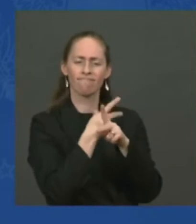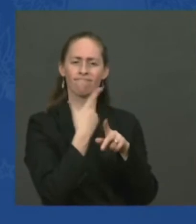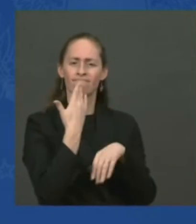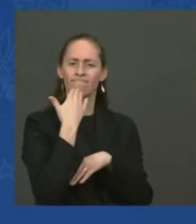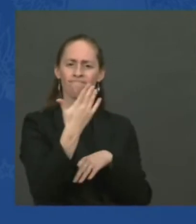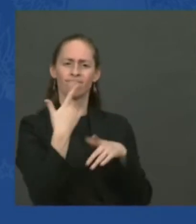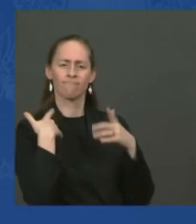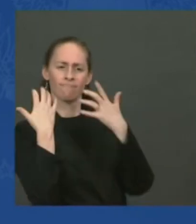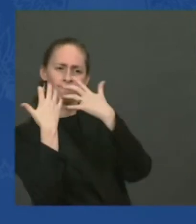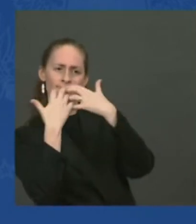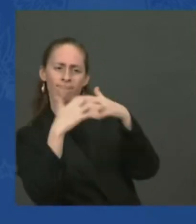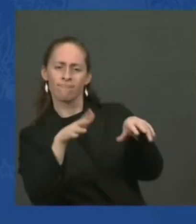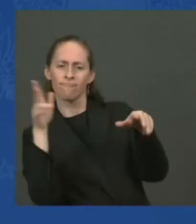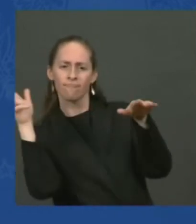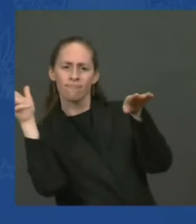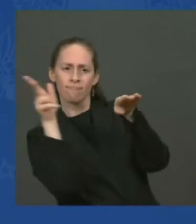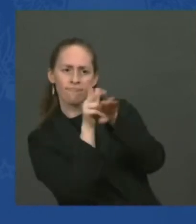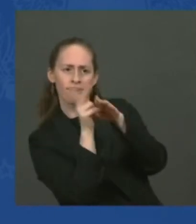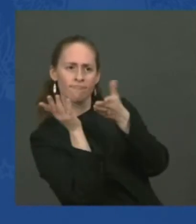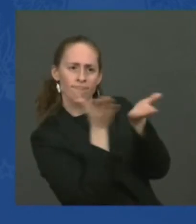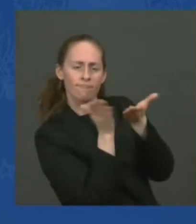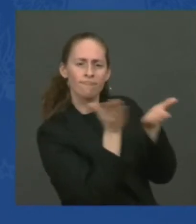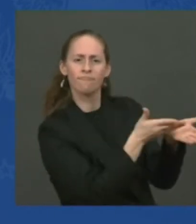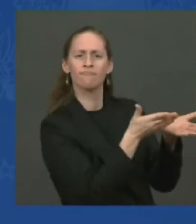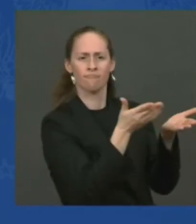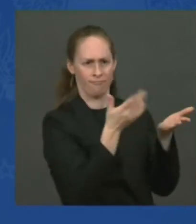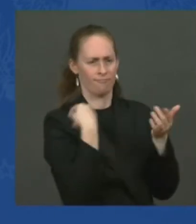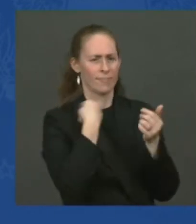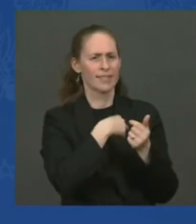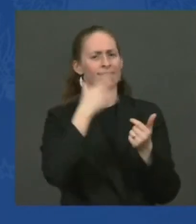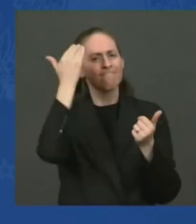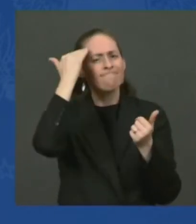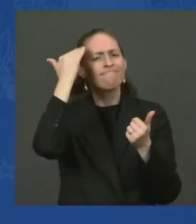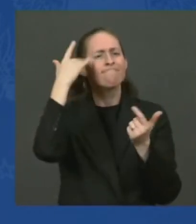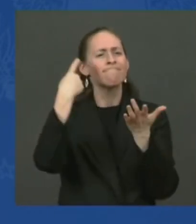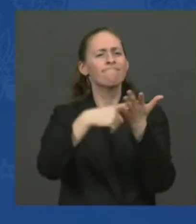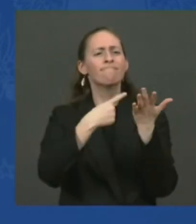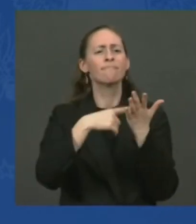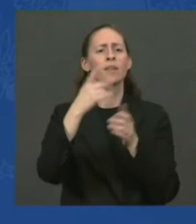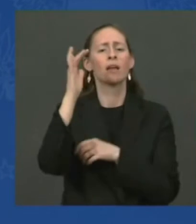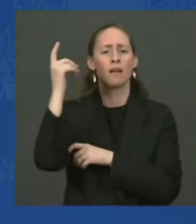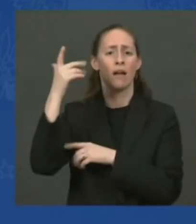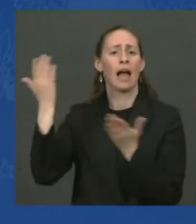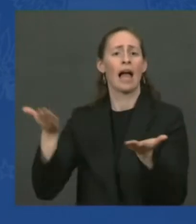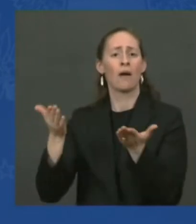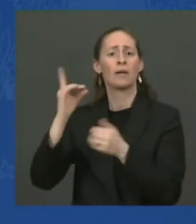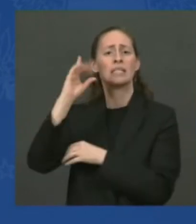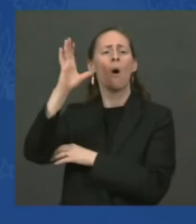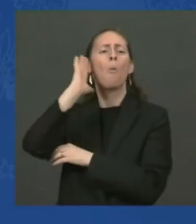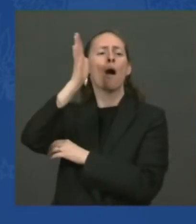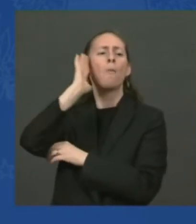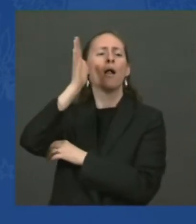in Washington, we've heard countless speeches and promises and white papers from experts. But today,